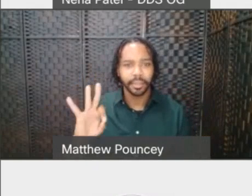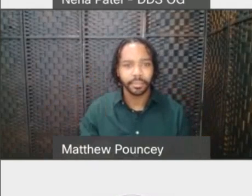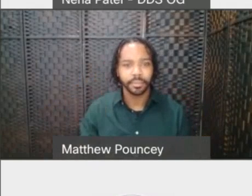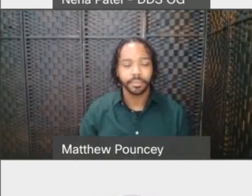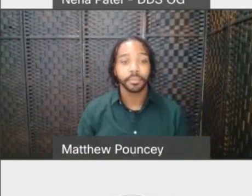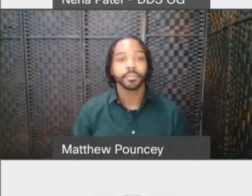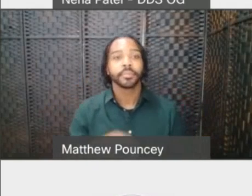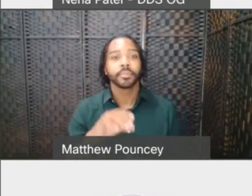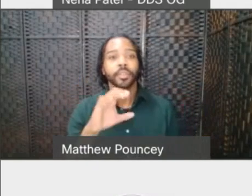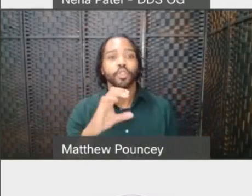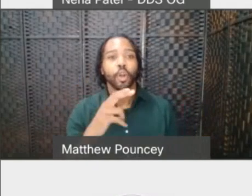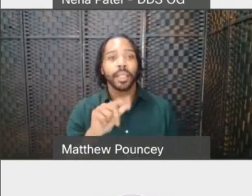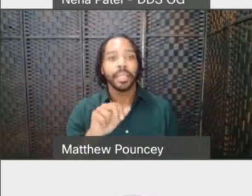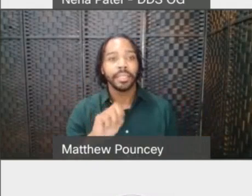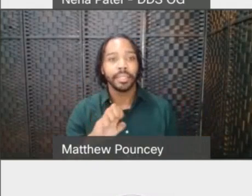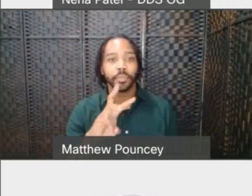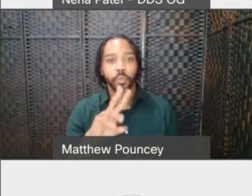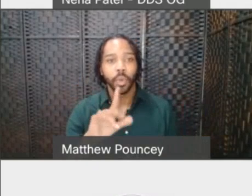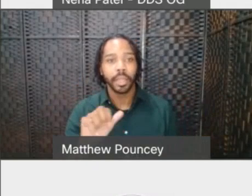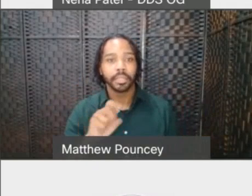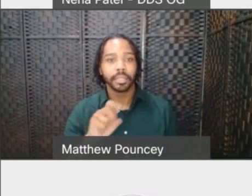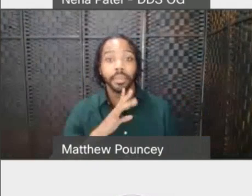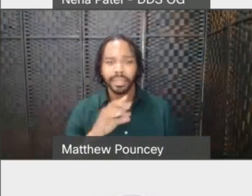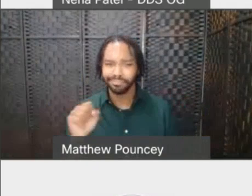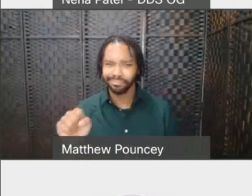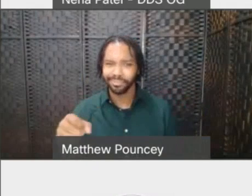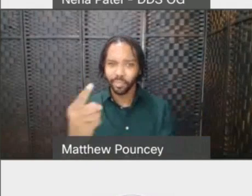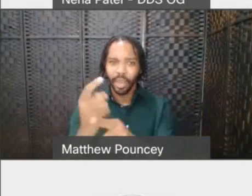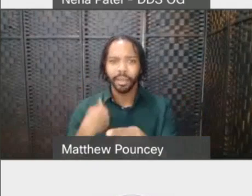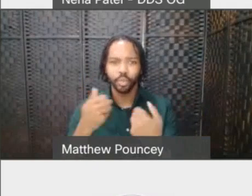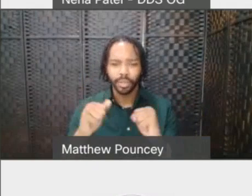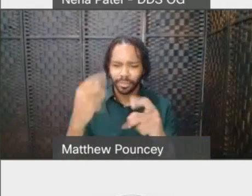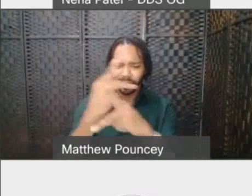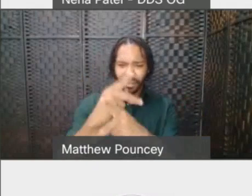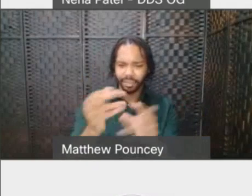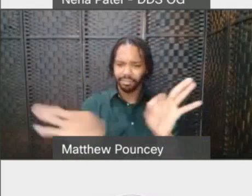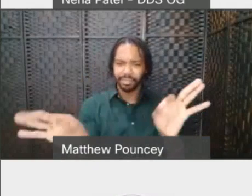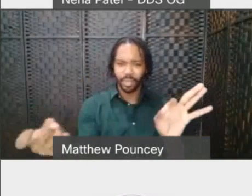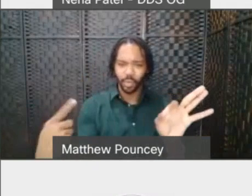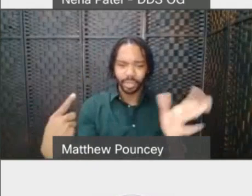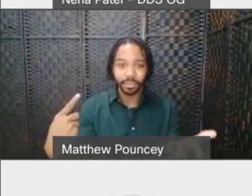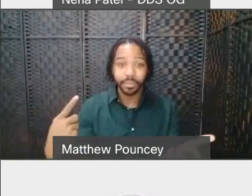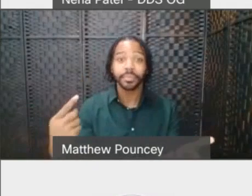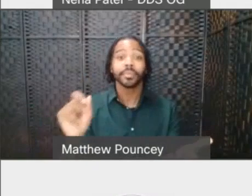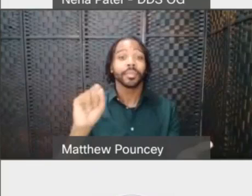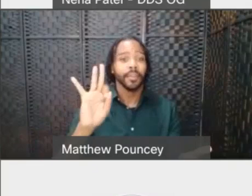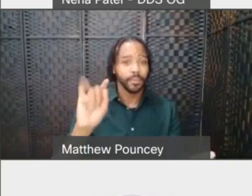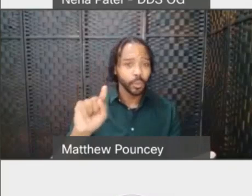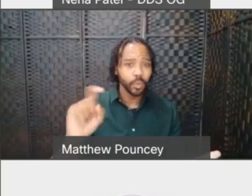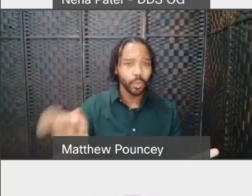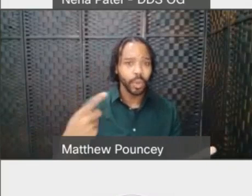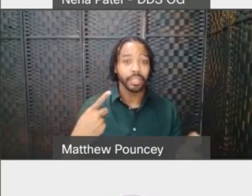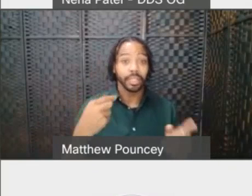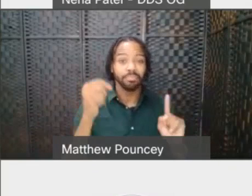Correct. So I'm trying to figure out what the context of the question is. If the question is, this particular